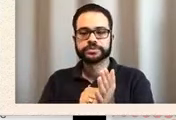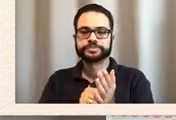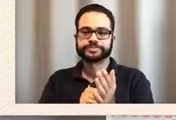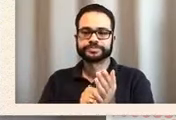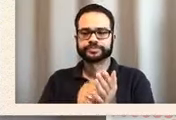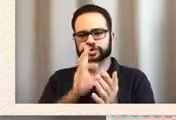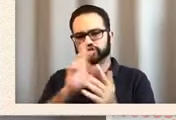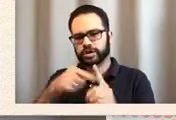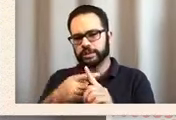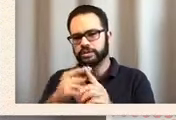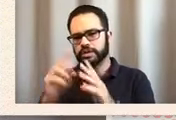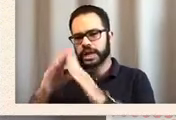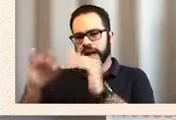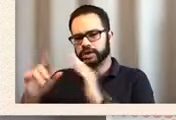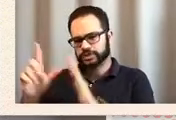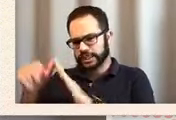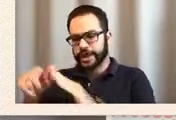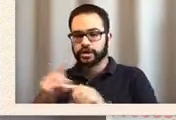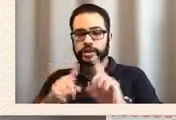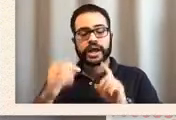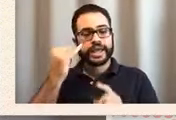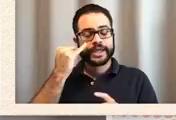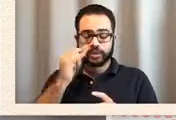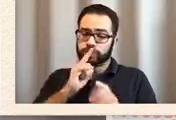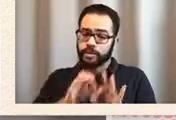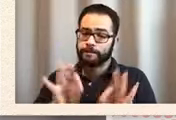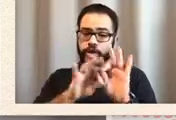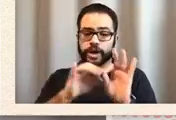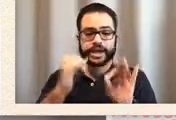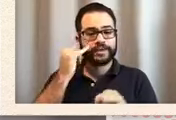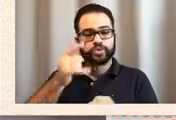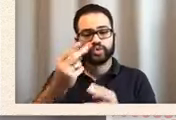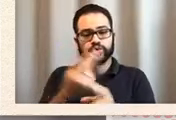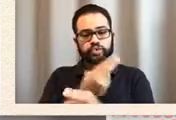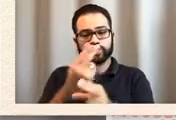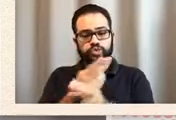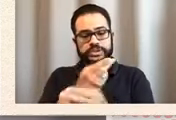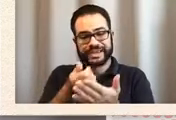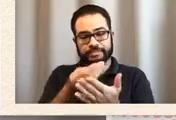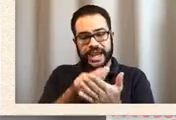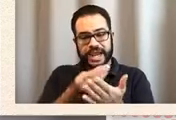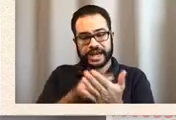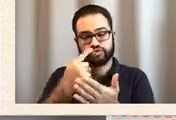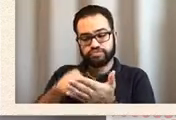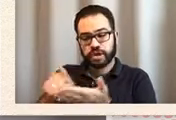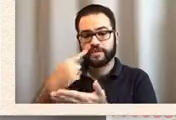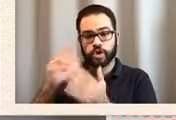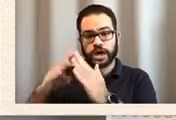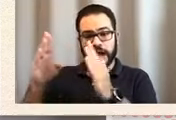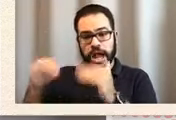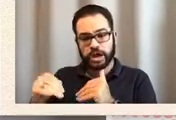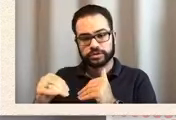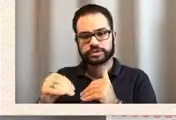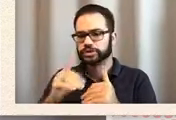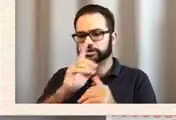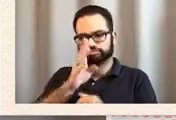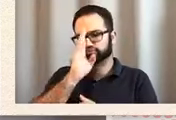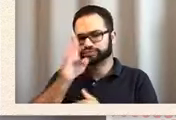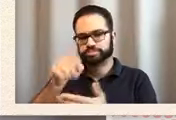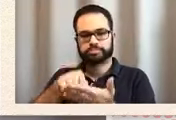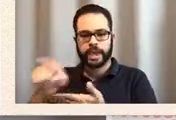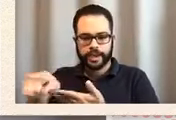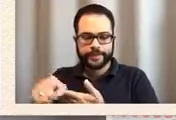housing, but it's just important to know if you're using an ABLE account to pay for housing, just have the ABLE account pay it directly. Once